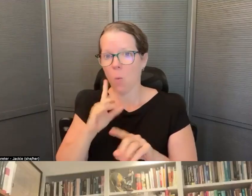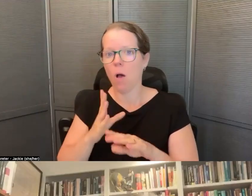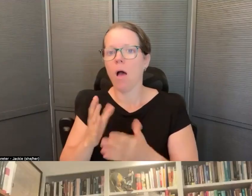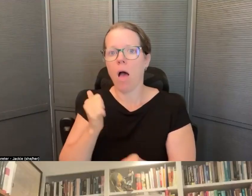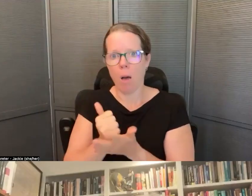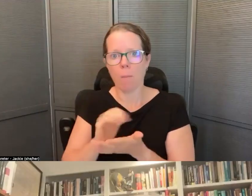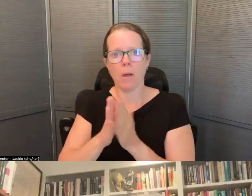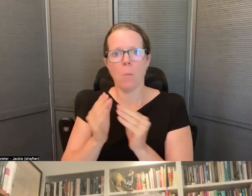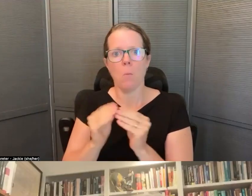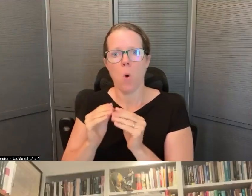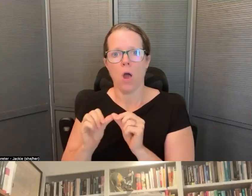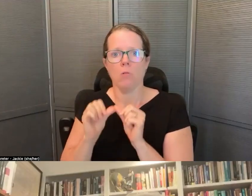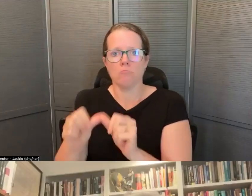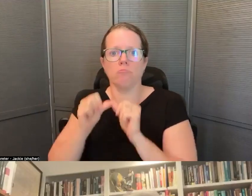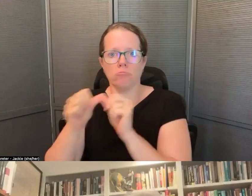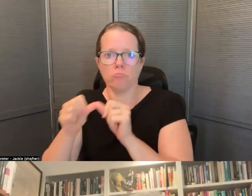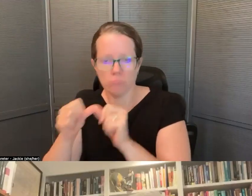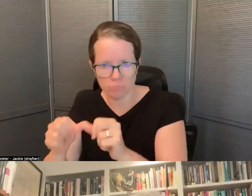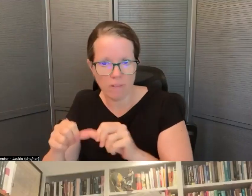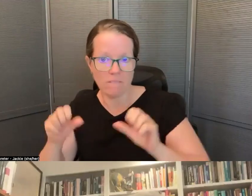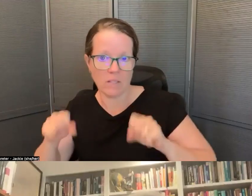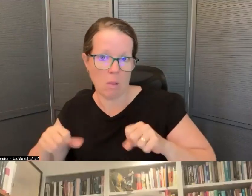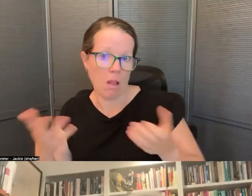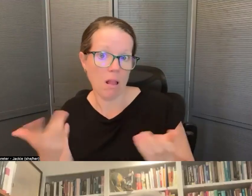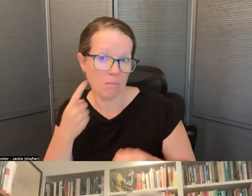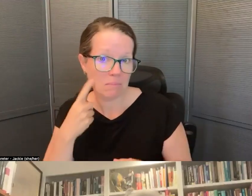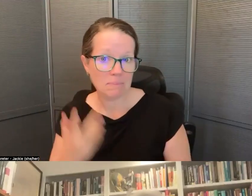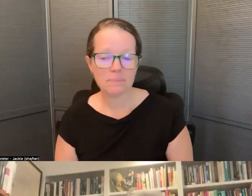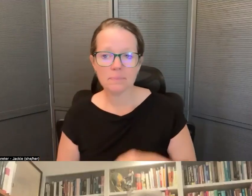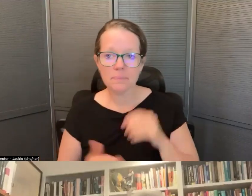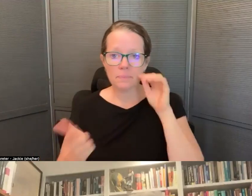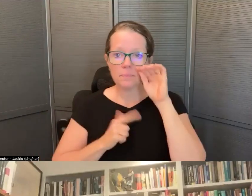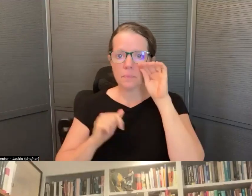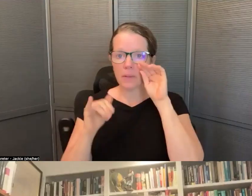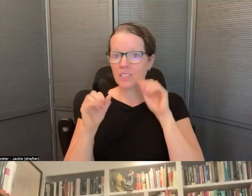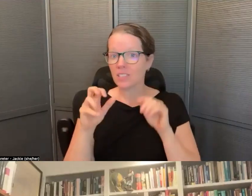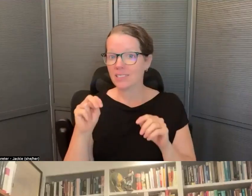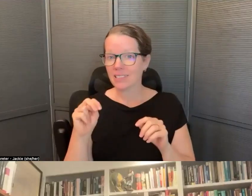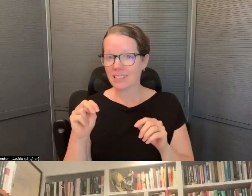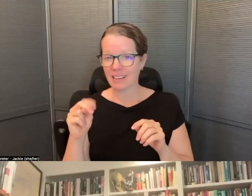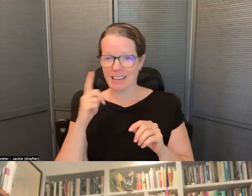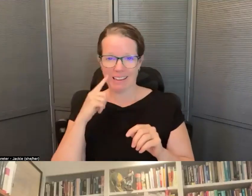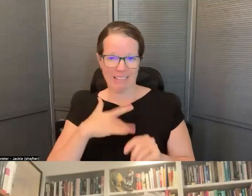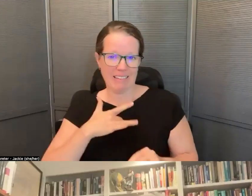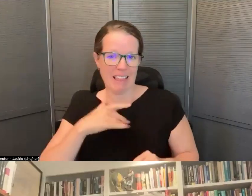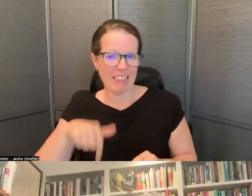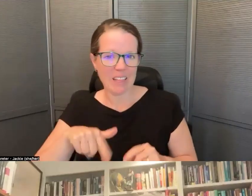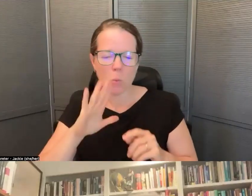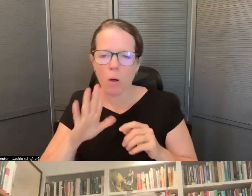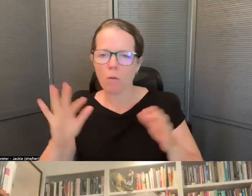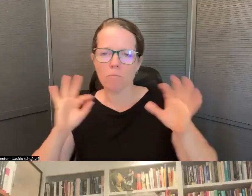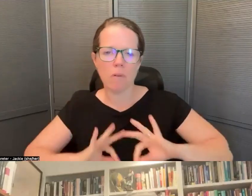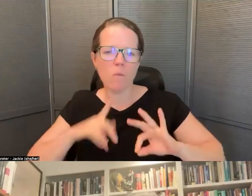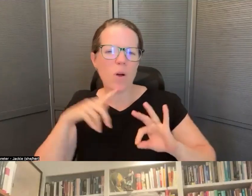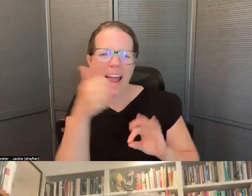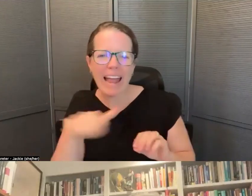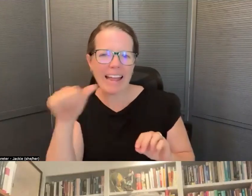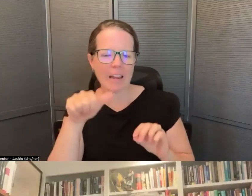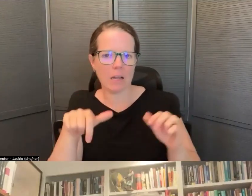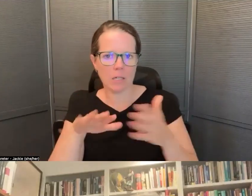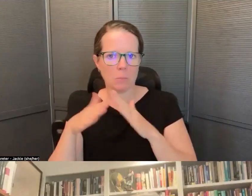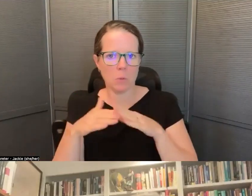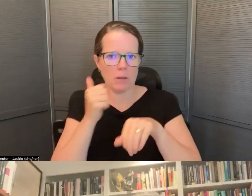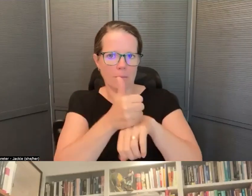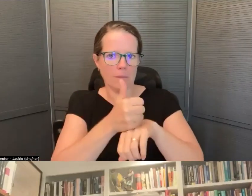service. The benefits I've seen, I think this would benefit any community-based program.